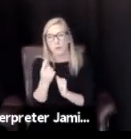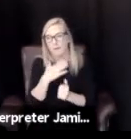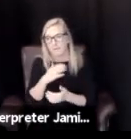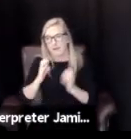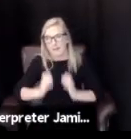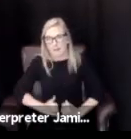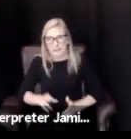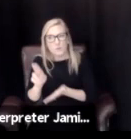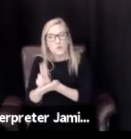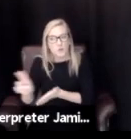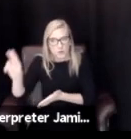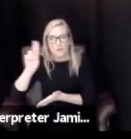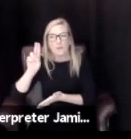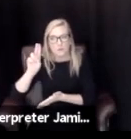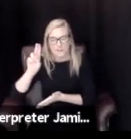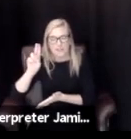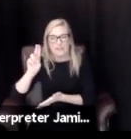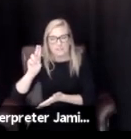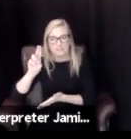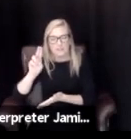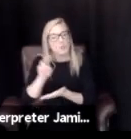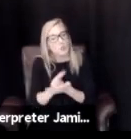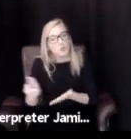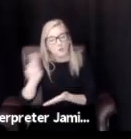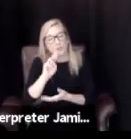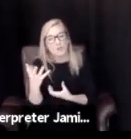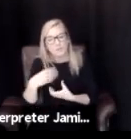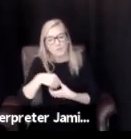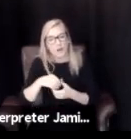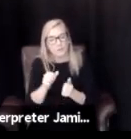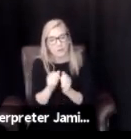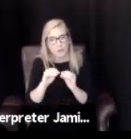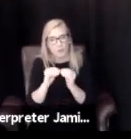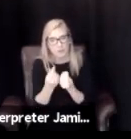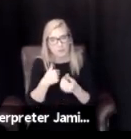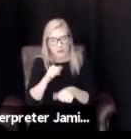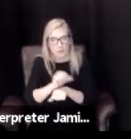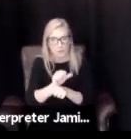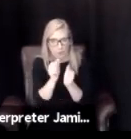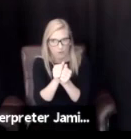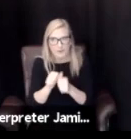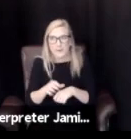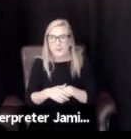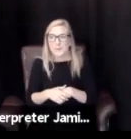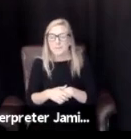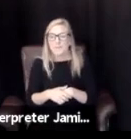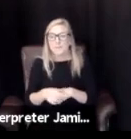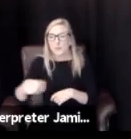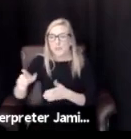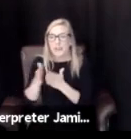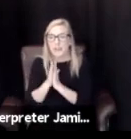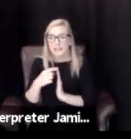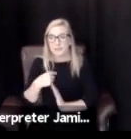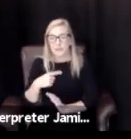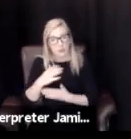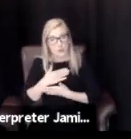speaking at, because the universities were also a part of the organizations I work with. So they asked me, would you be willing to facilitate